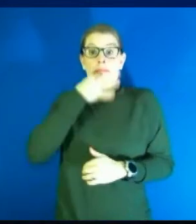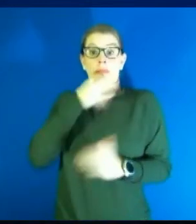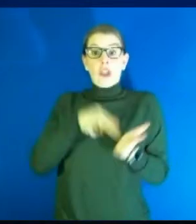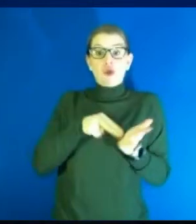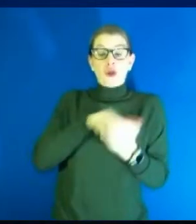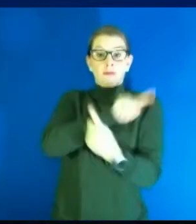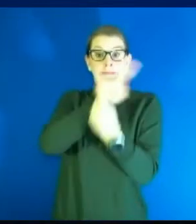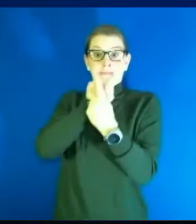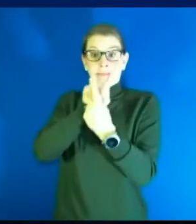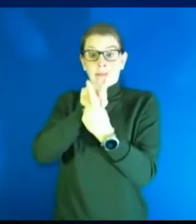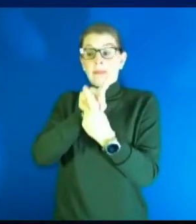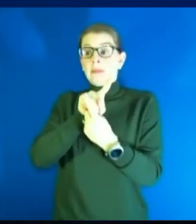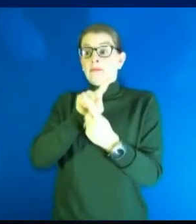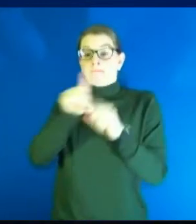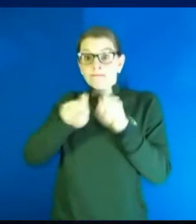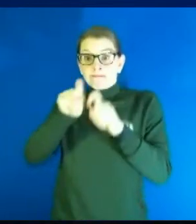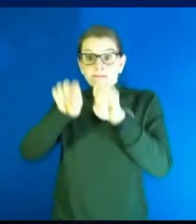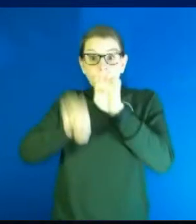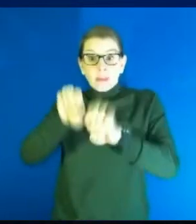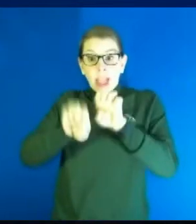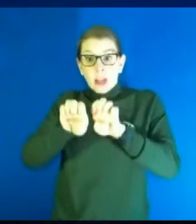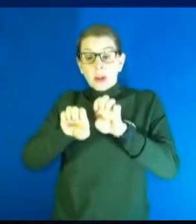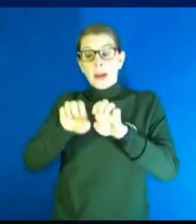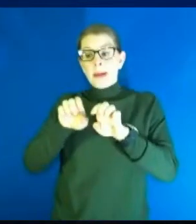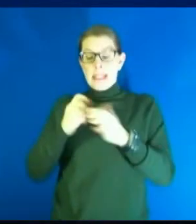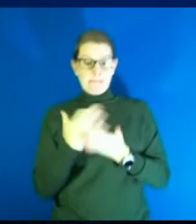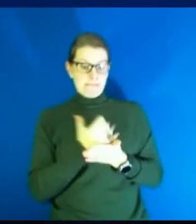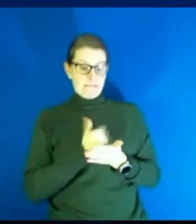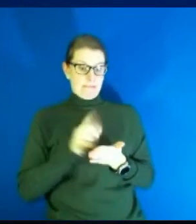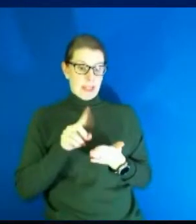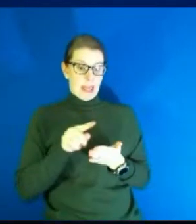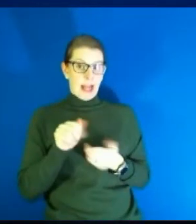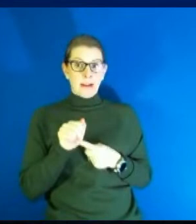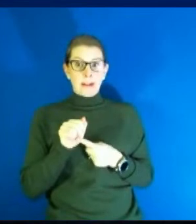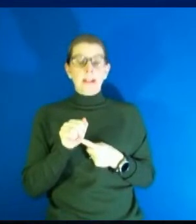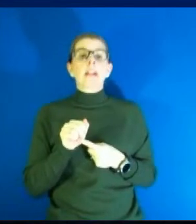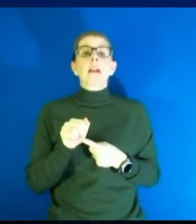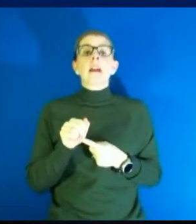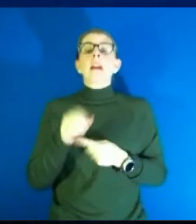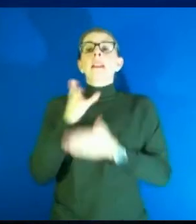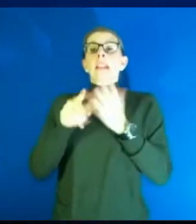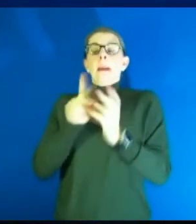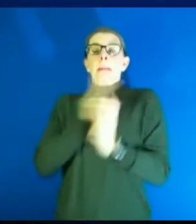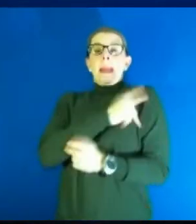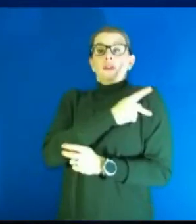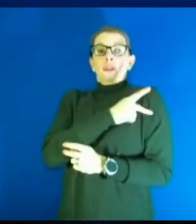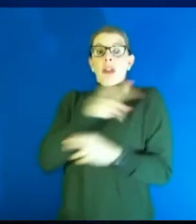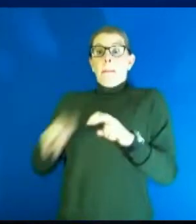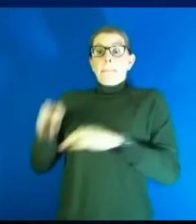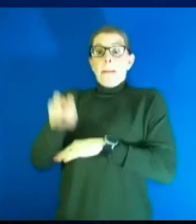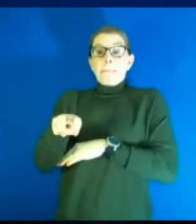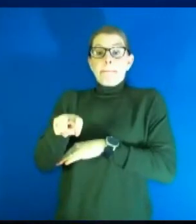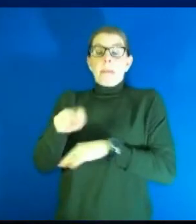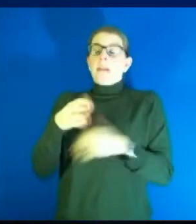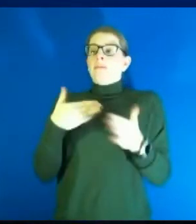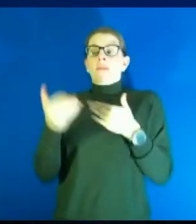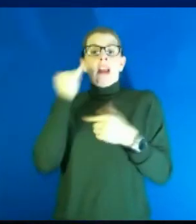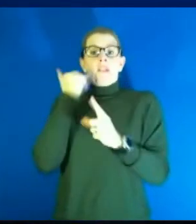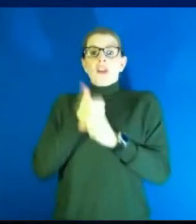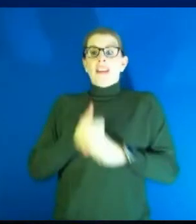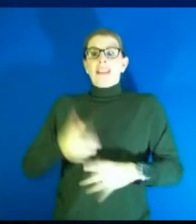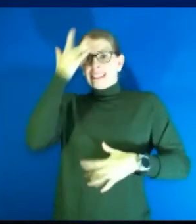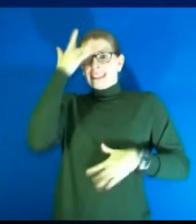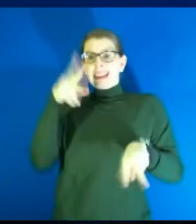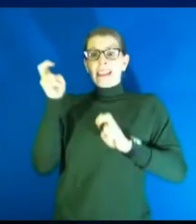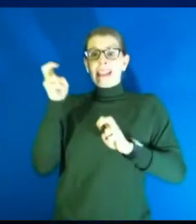who is doing an evaluation based on this data-driven process, there may be some patients that are getting ahead of you, even if you're fairly ill and need to be seen quickly,